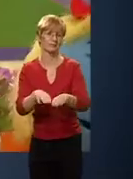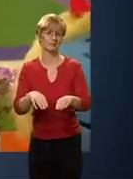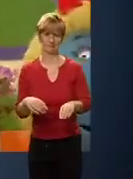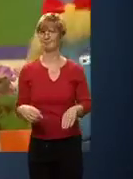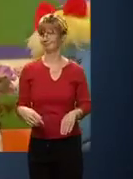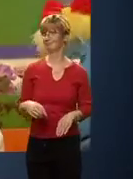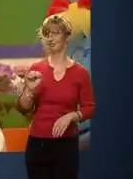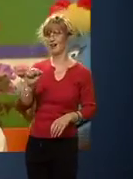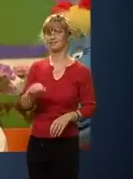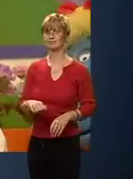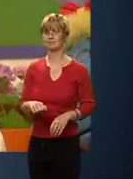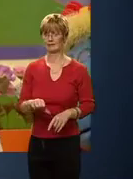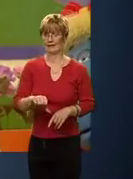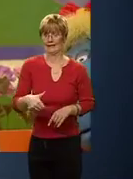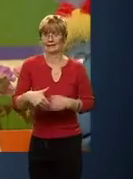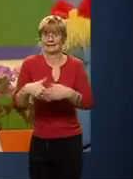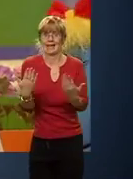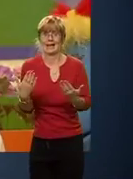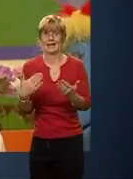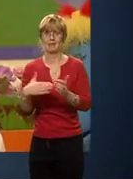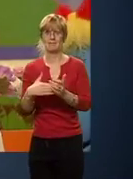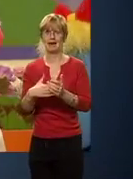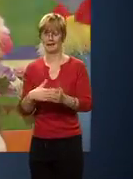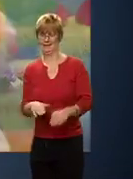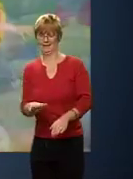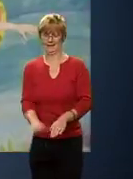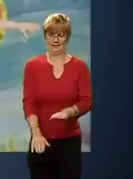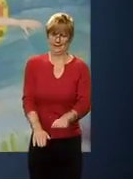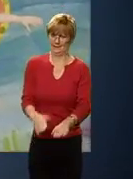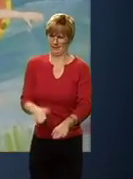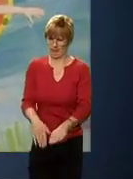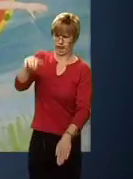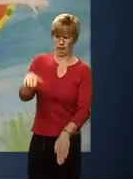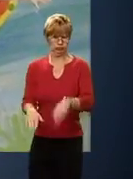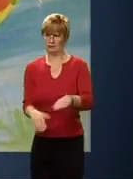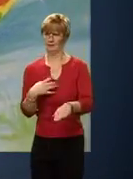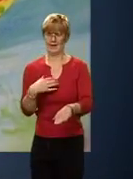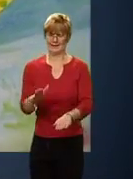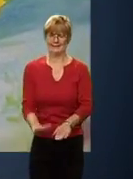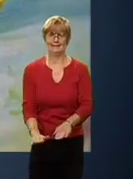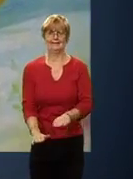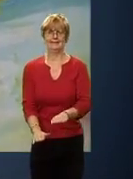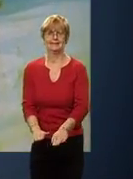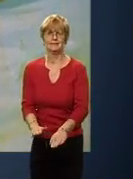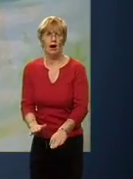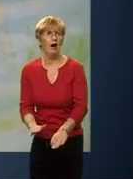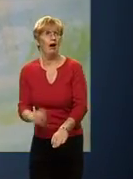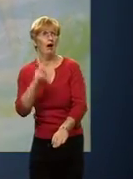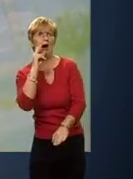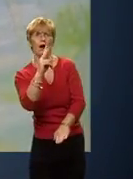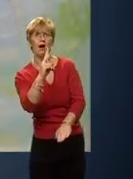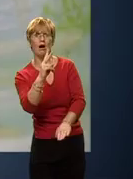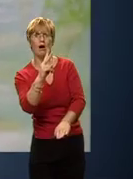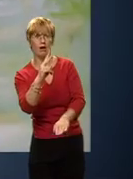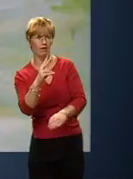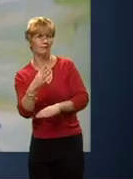The next day, Millie didn't quite dare to take her feet off the bottom. But suddenly, she glimpsed a fish-shaped tail